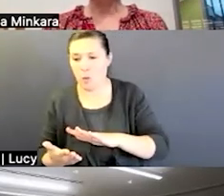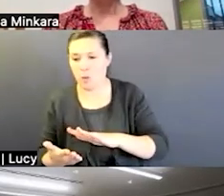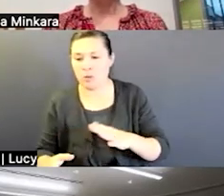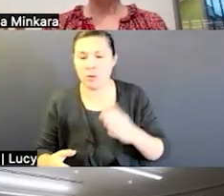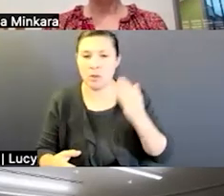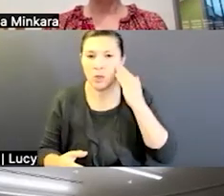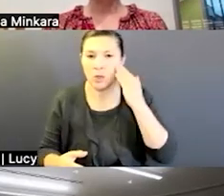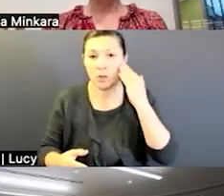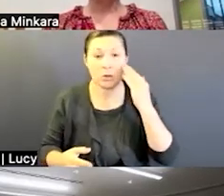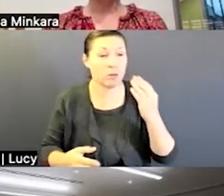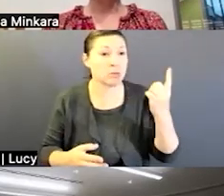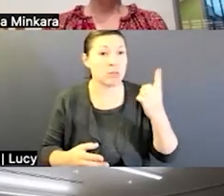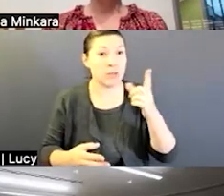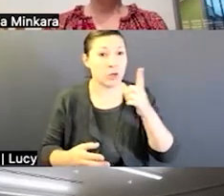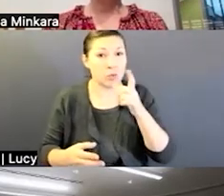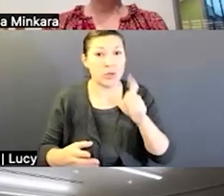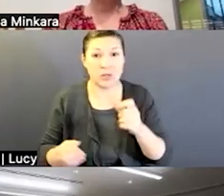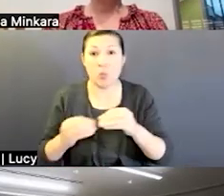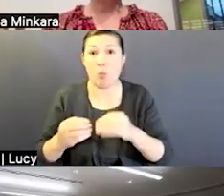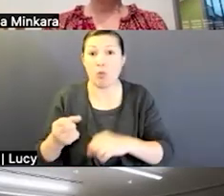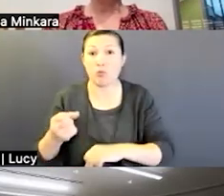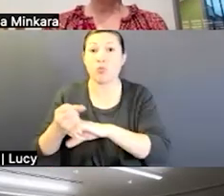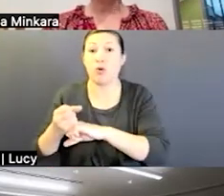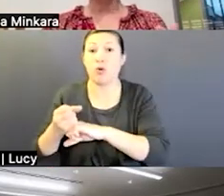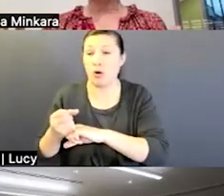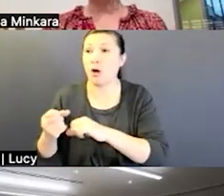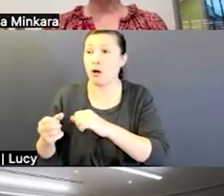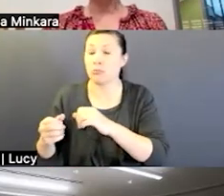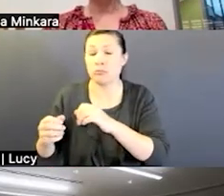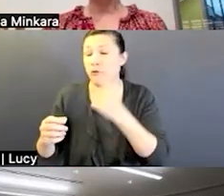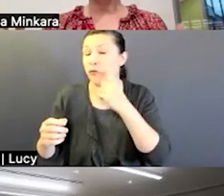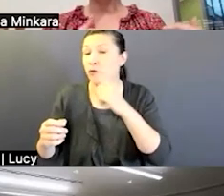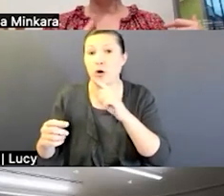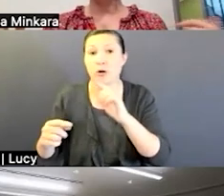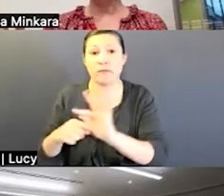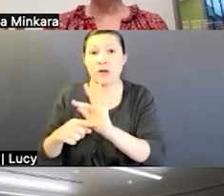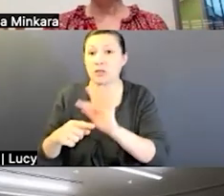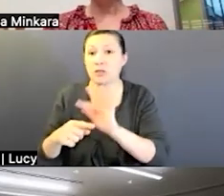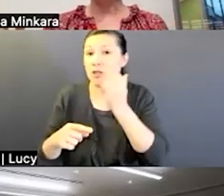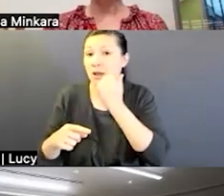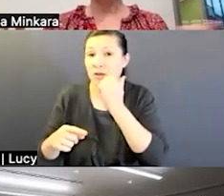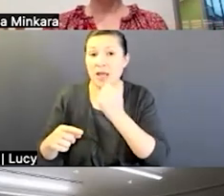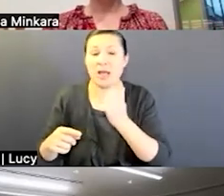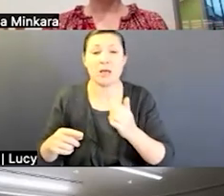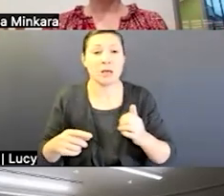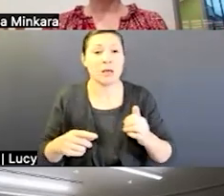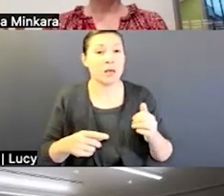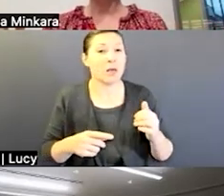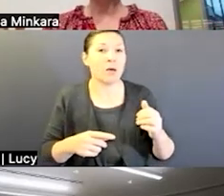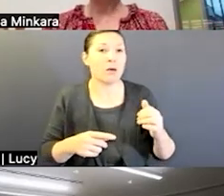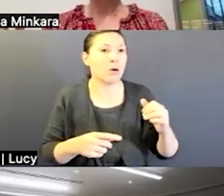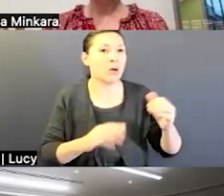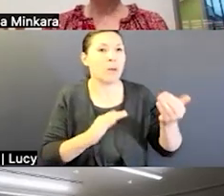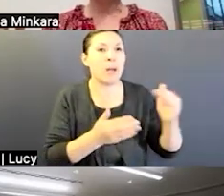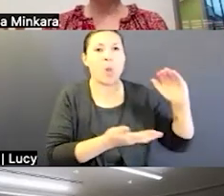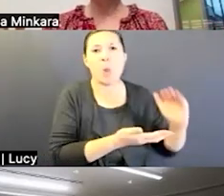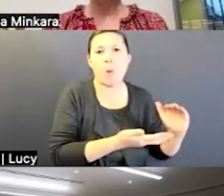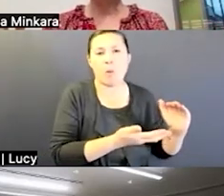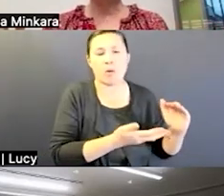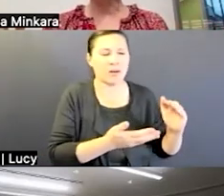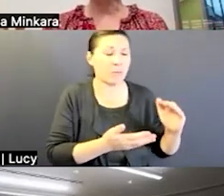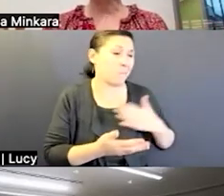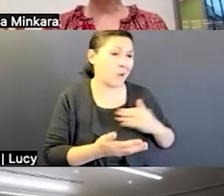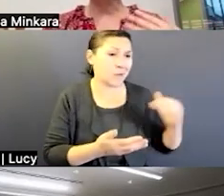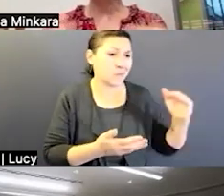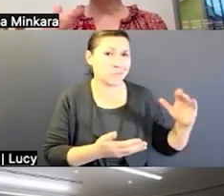and someone with low support needs. But it's important to know that someone with low support needs, like my child, sometimes is going to have